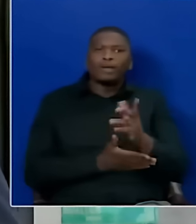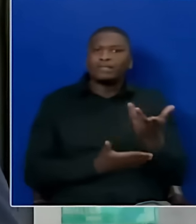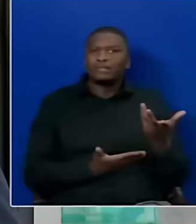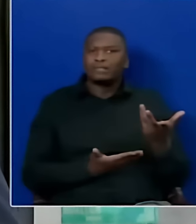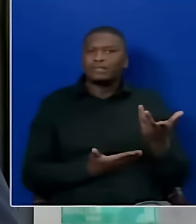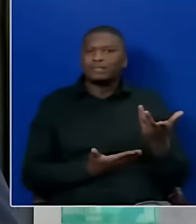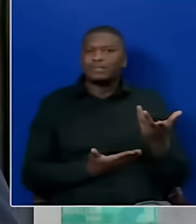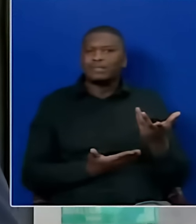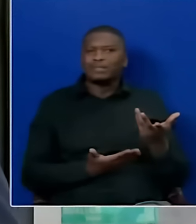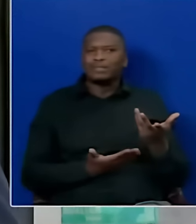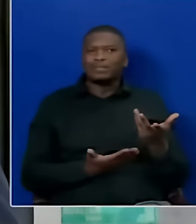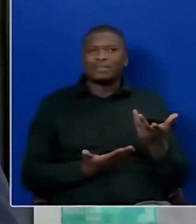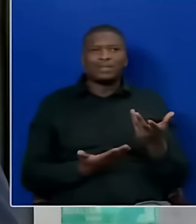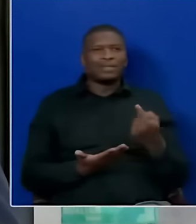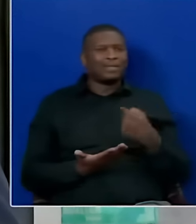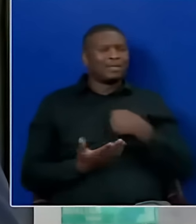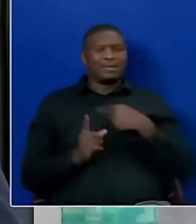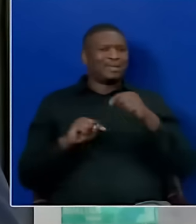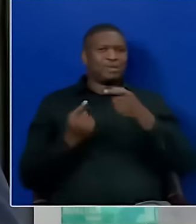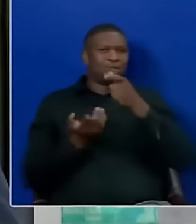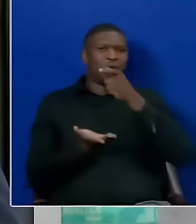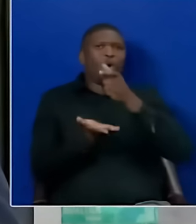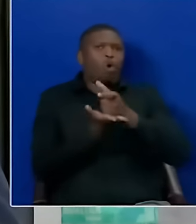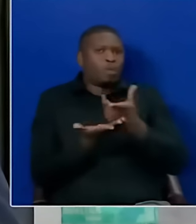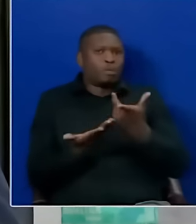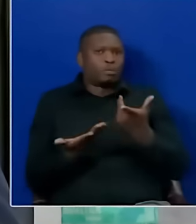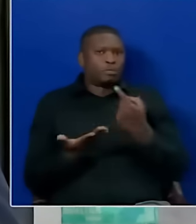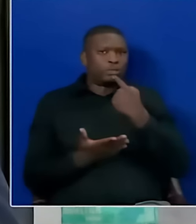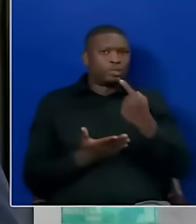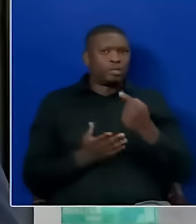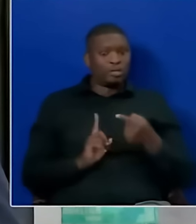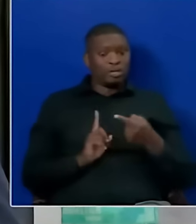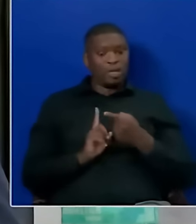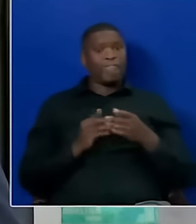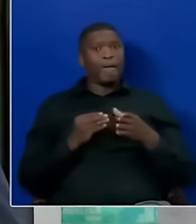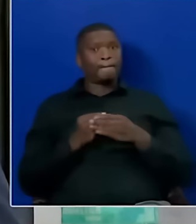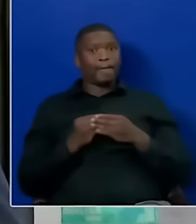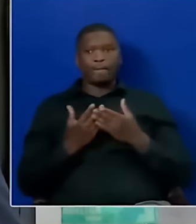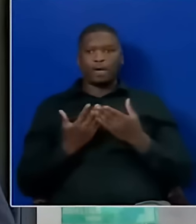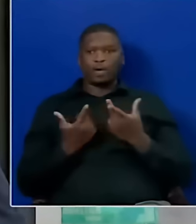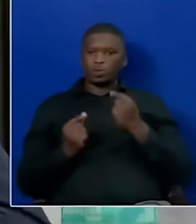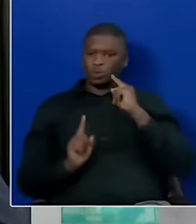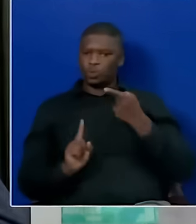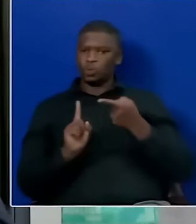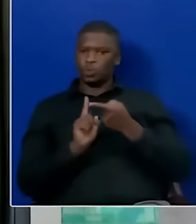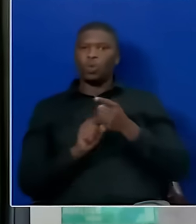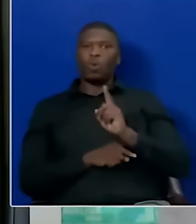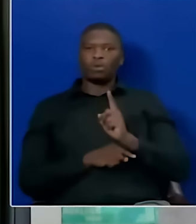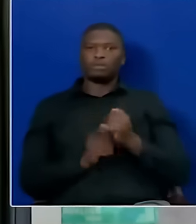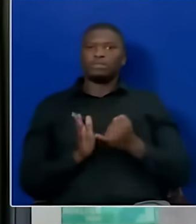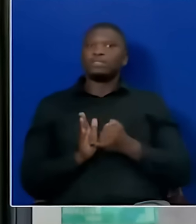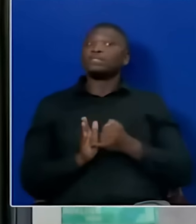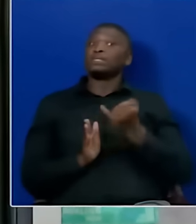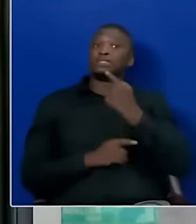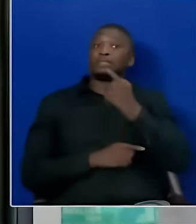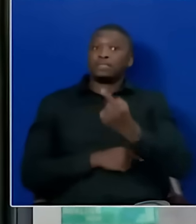I cannot comment whether the member did that with the purpose. But I'm just saying that if it